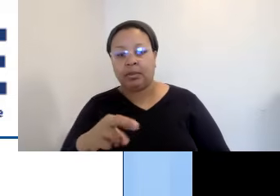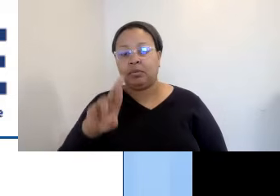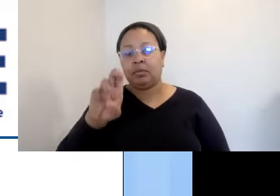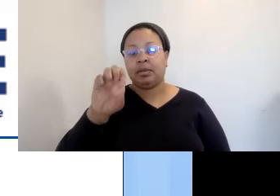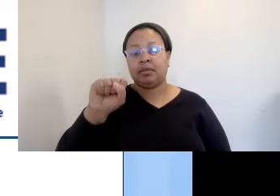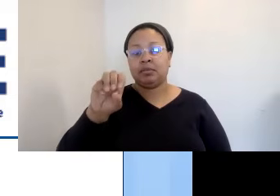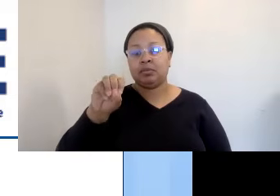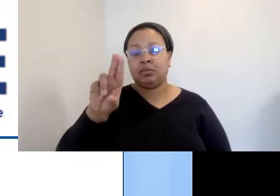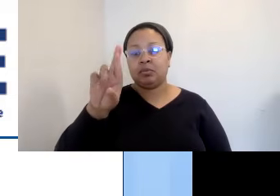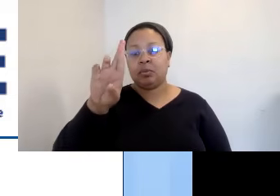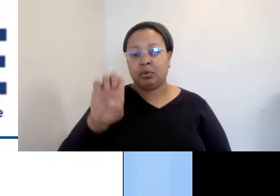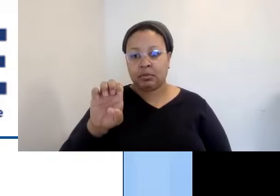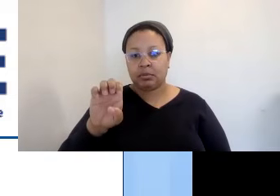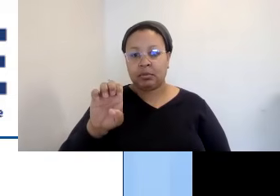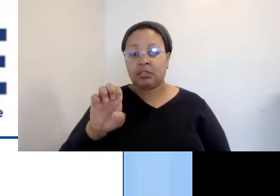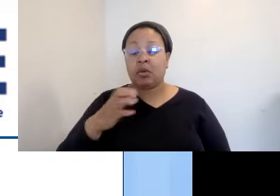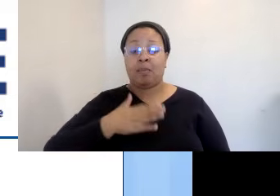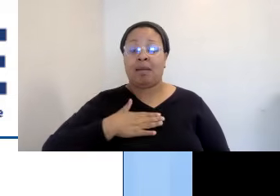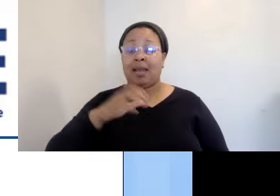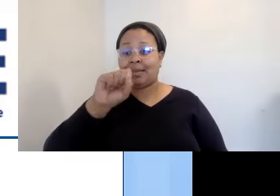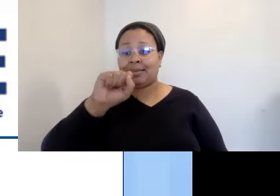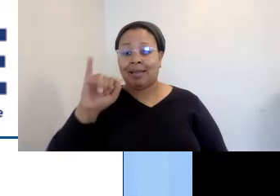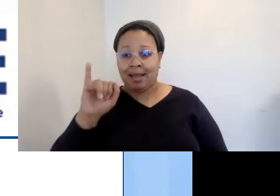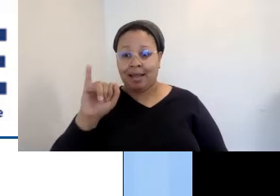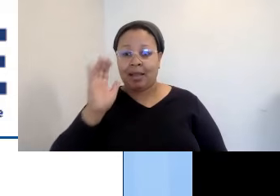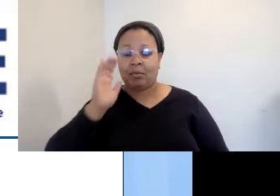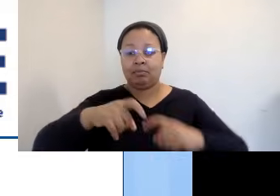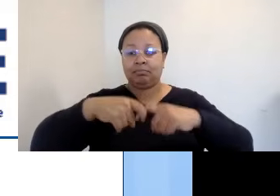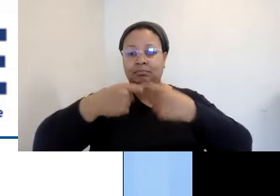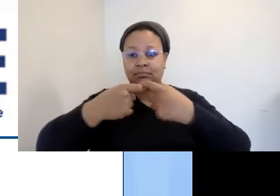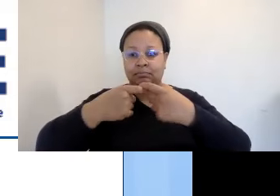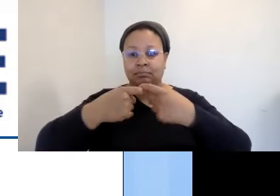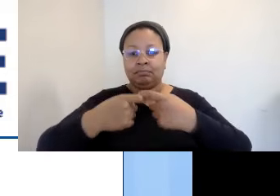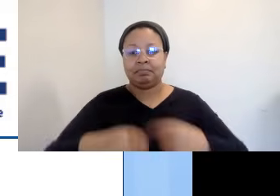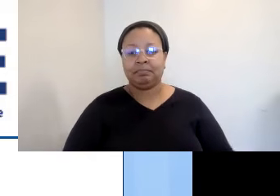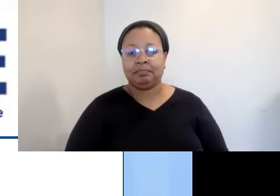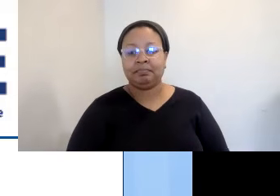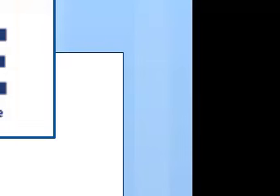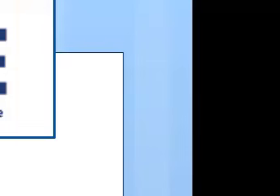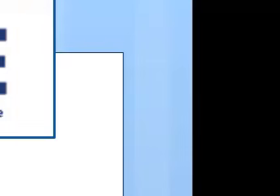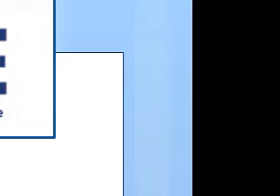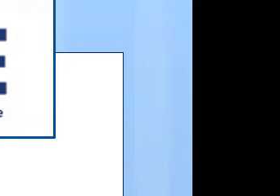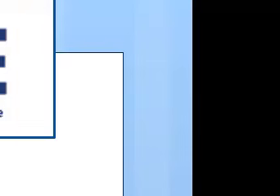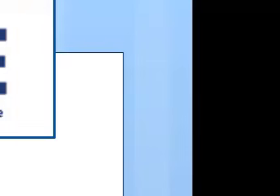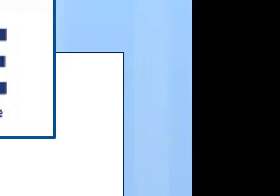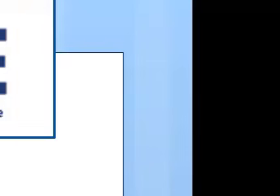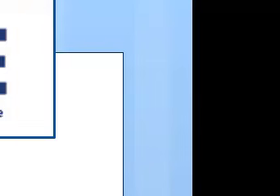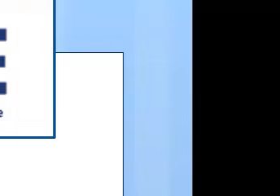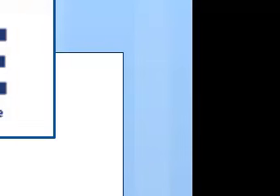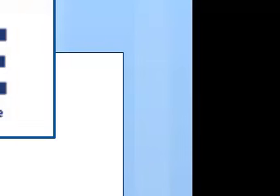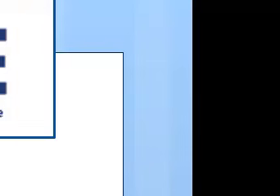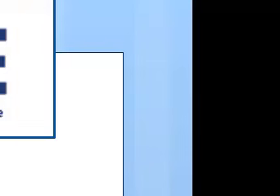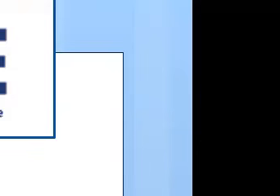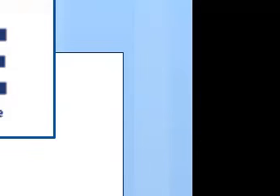to be suspended, so it won't be counted as a resource. Not terminated, but suspended. However, once my